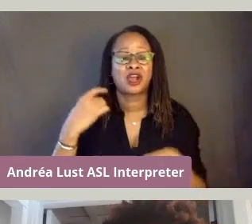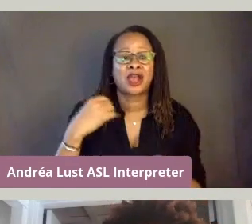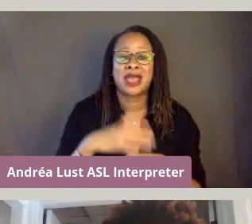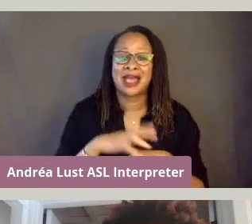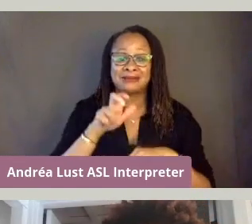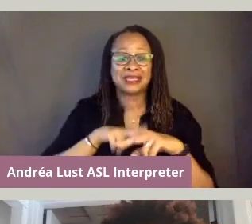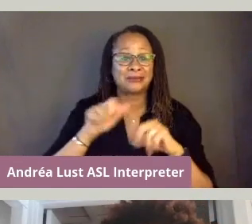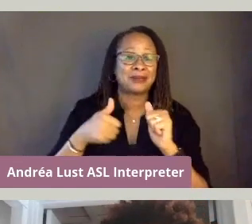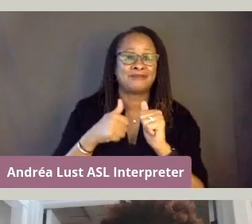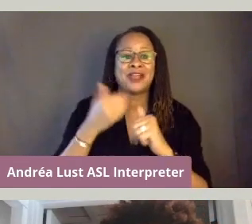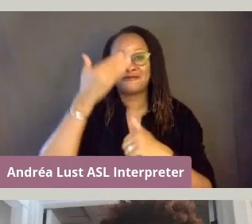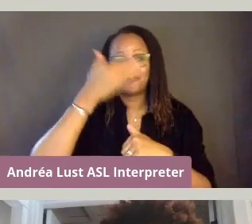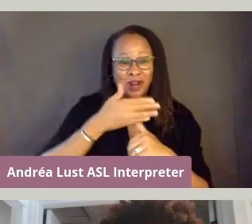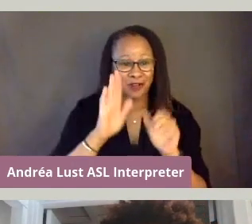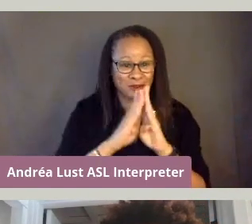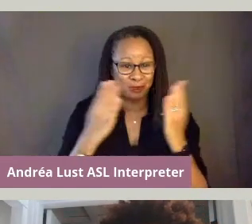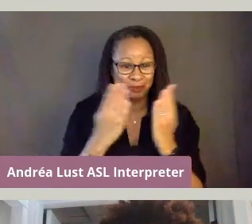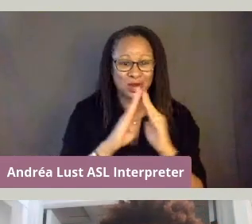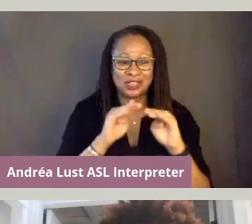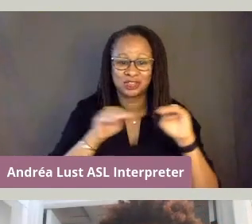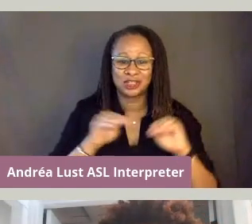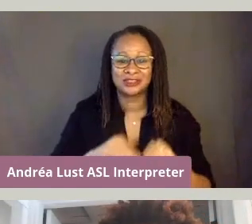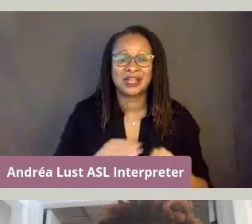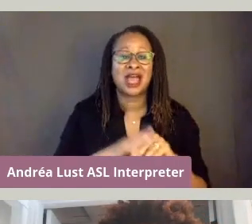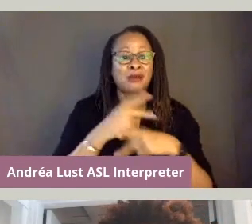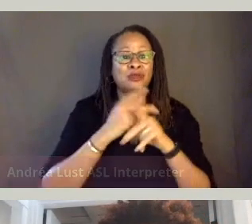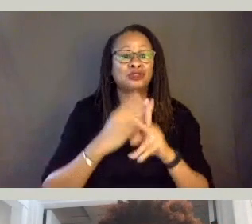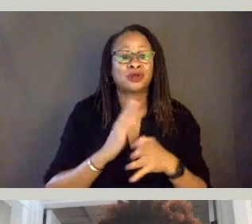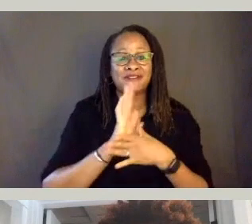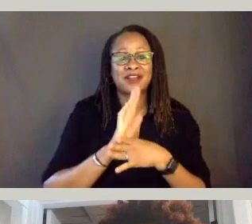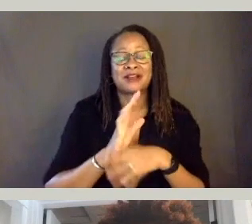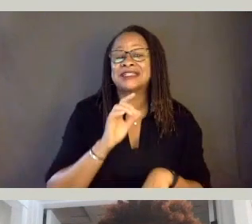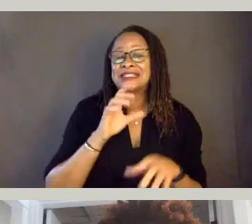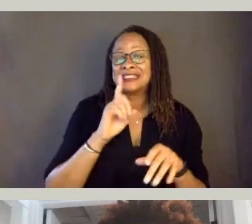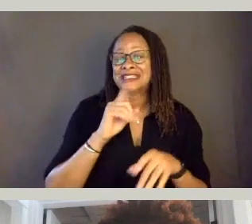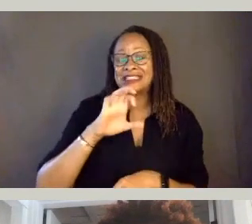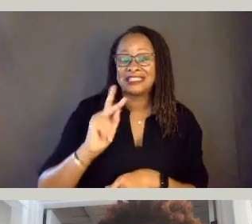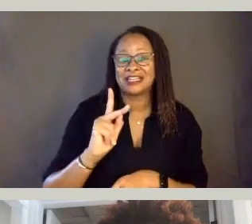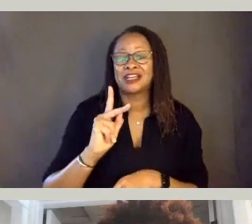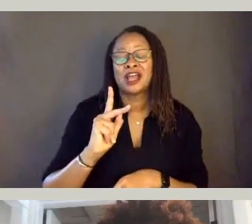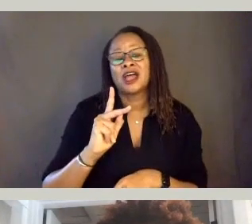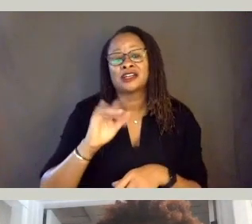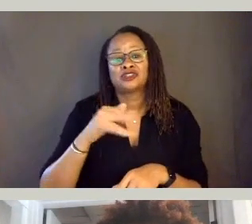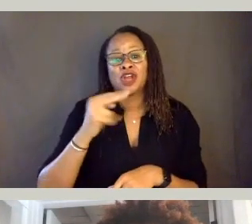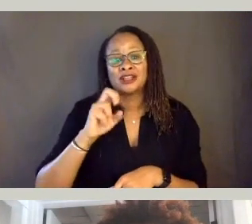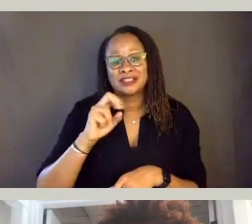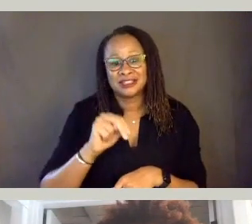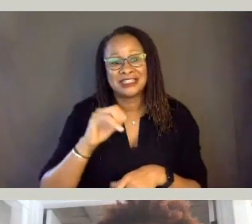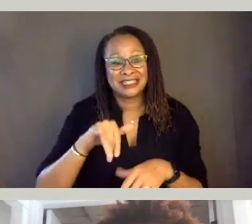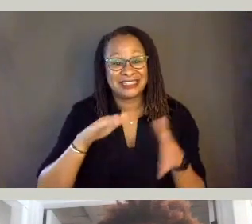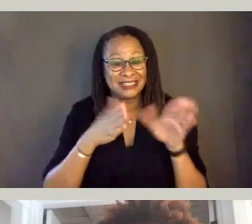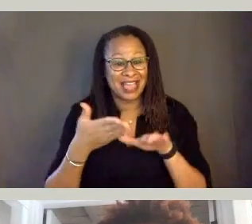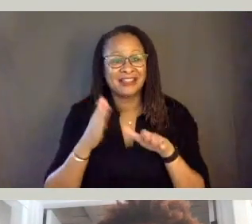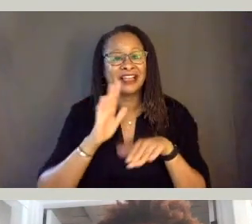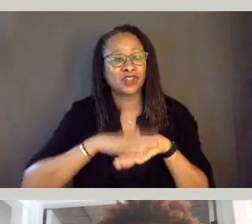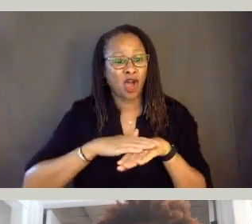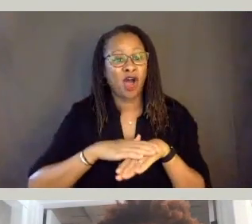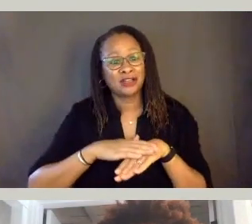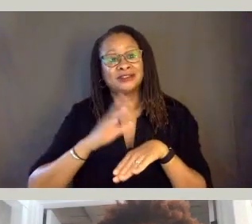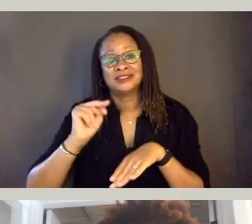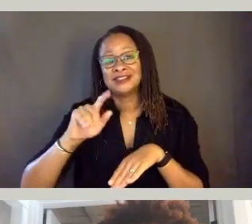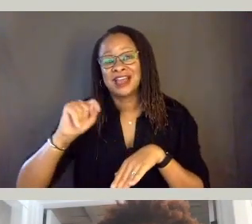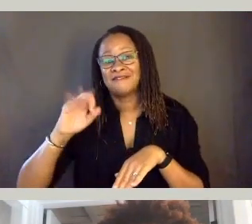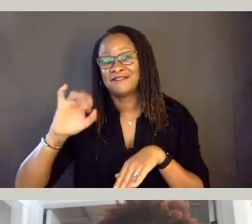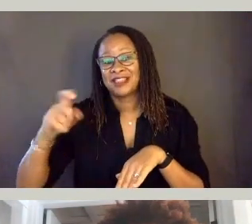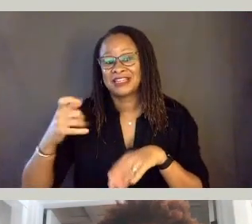am a producer of films, including Dick Johnson is Dead, which self-servingly is dropping on Netflix today. Camera person and becoming. I